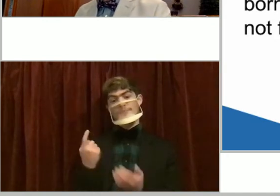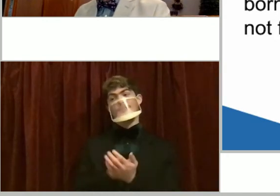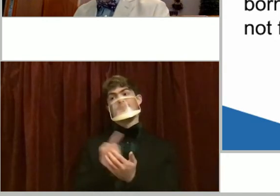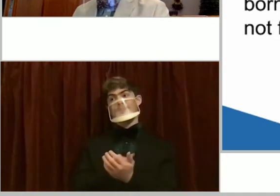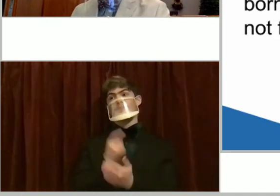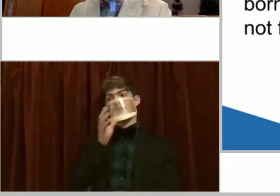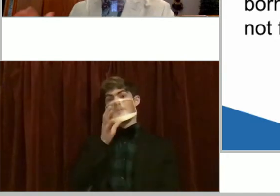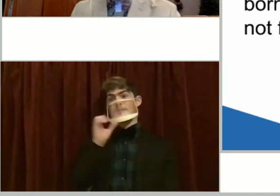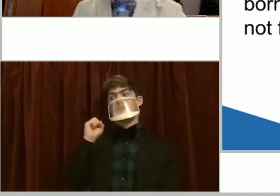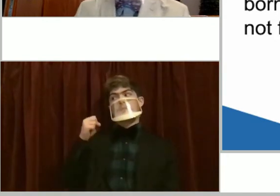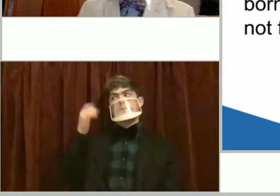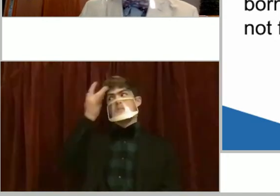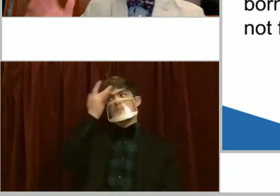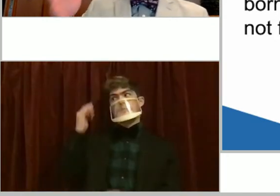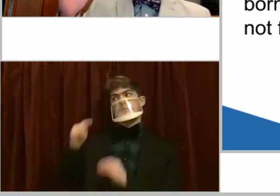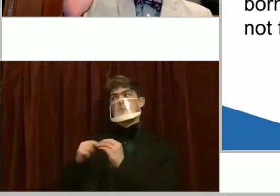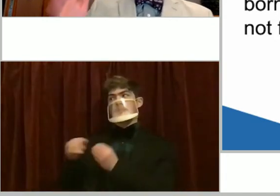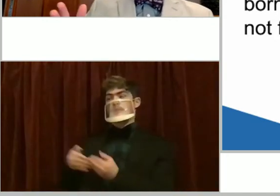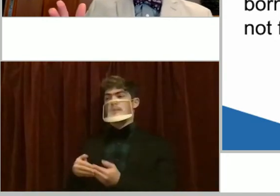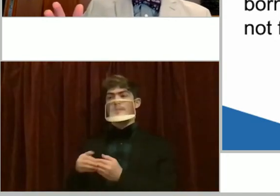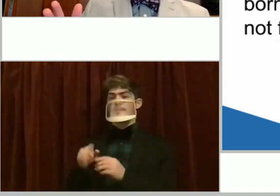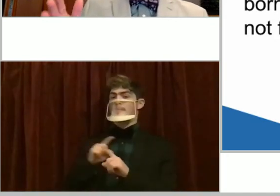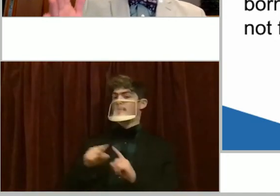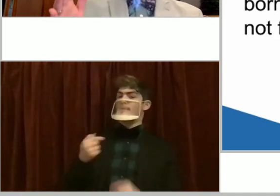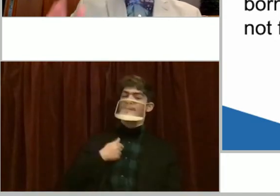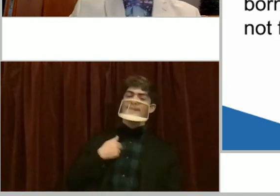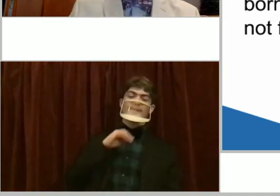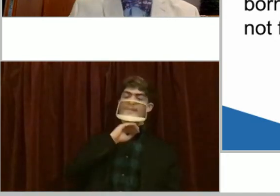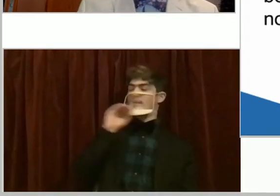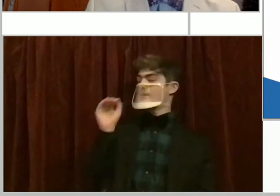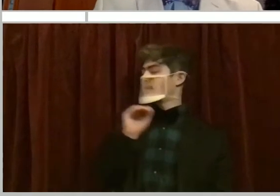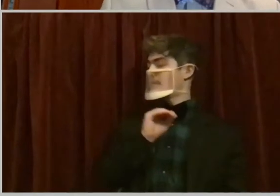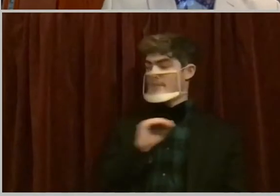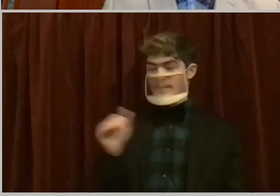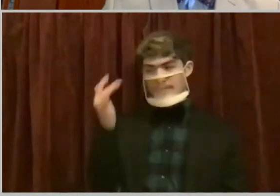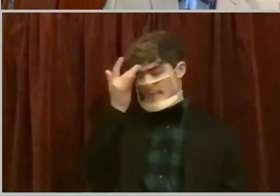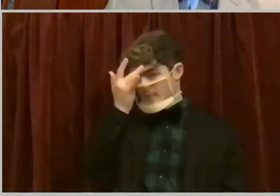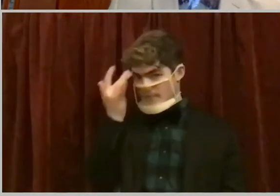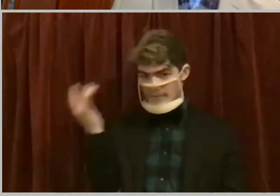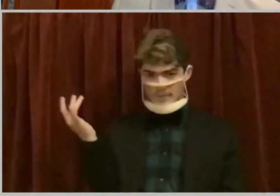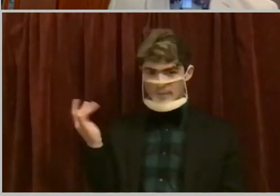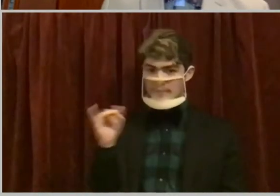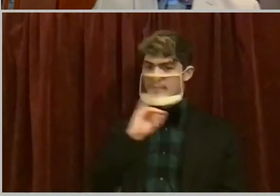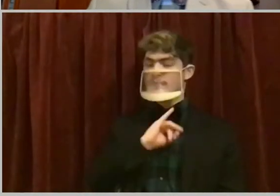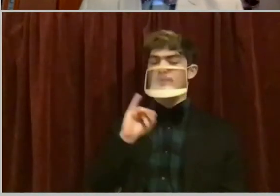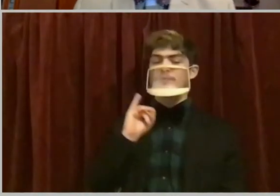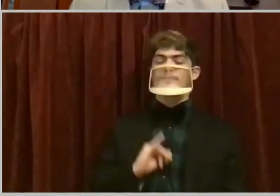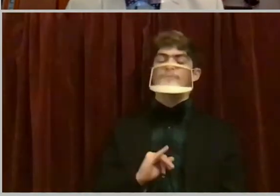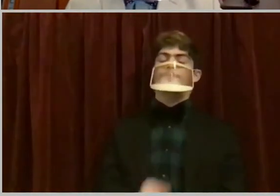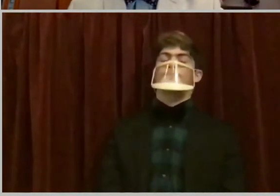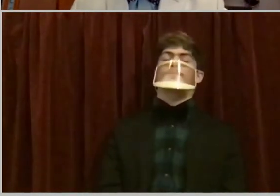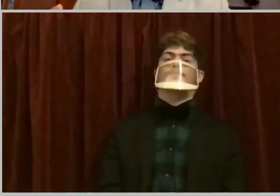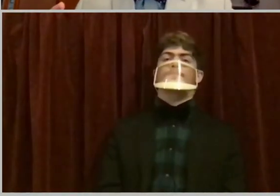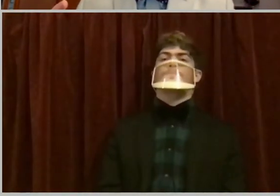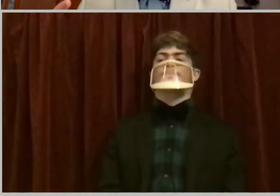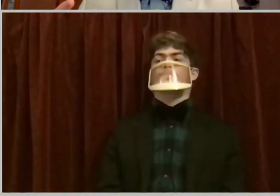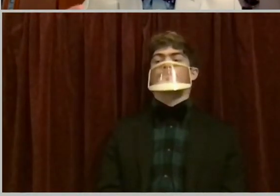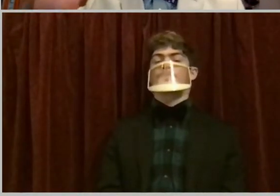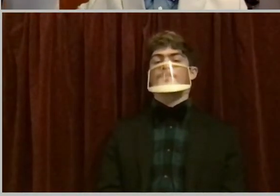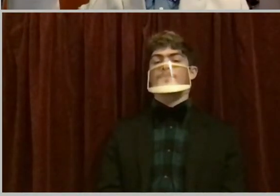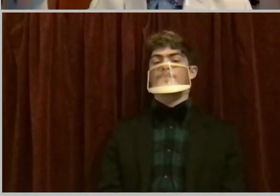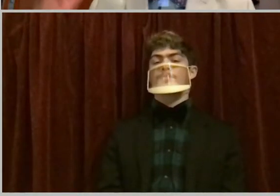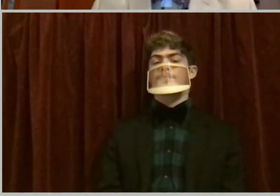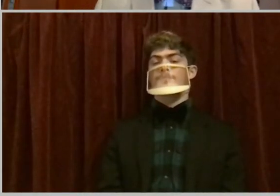forget, I will not forget you." How interesting it is that God,